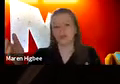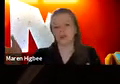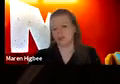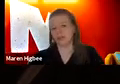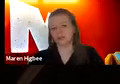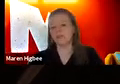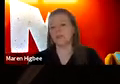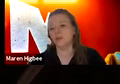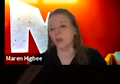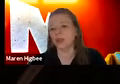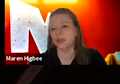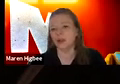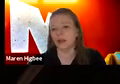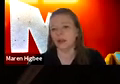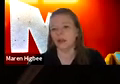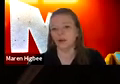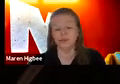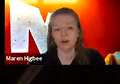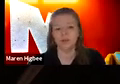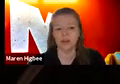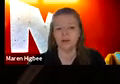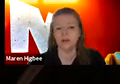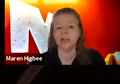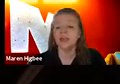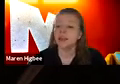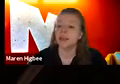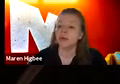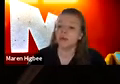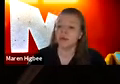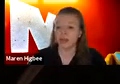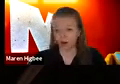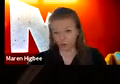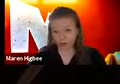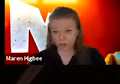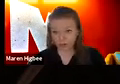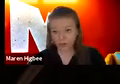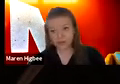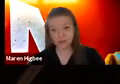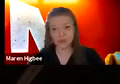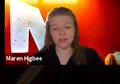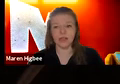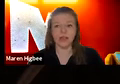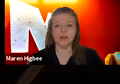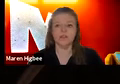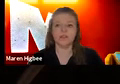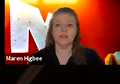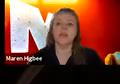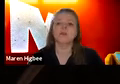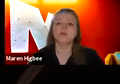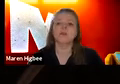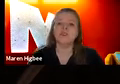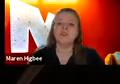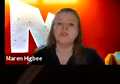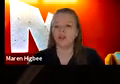it's, it's something that we are very reliant on now in our professional services. We can take care of this,